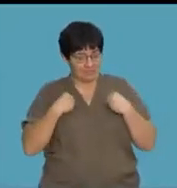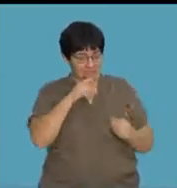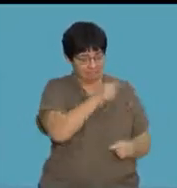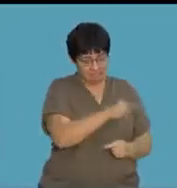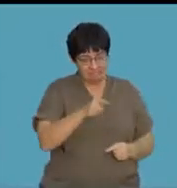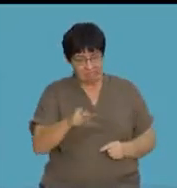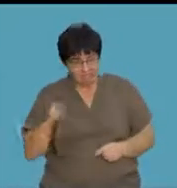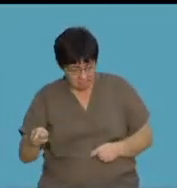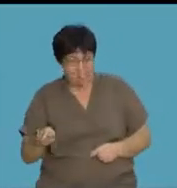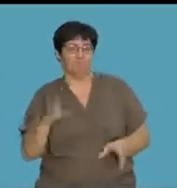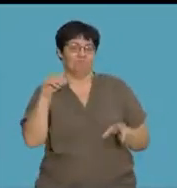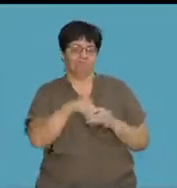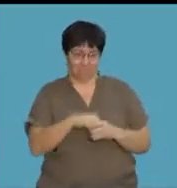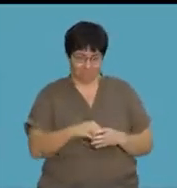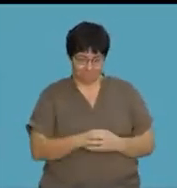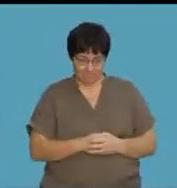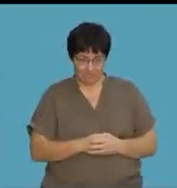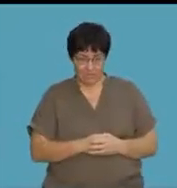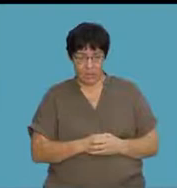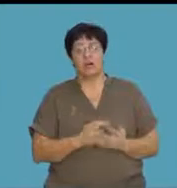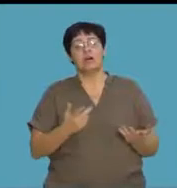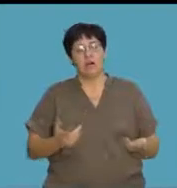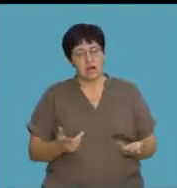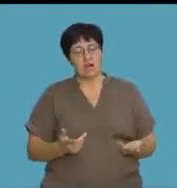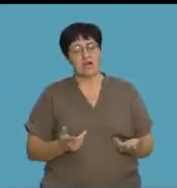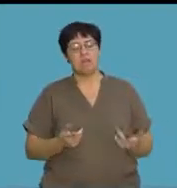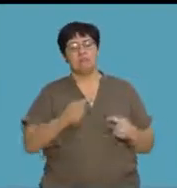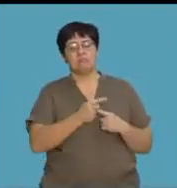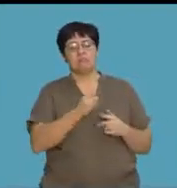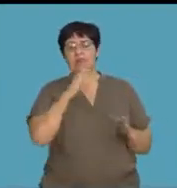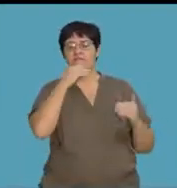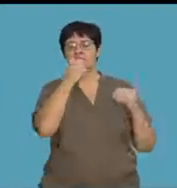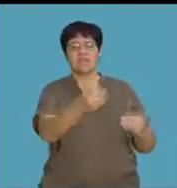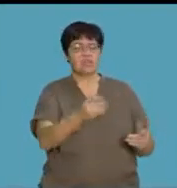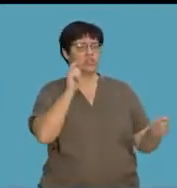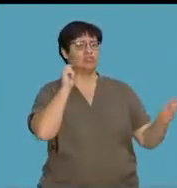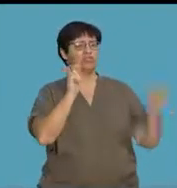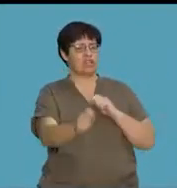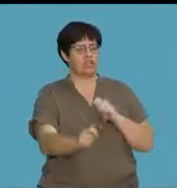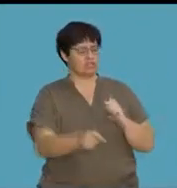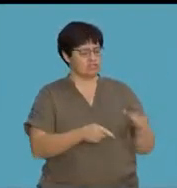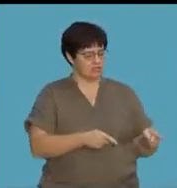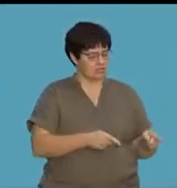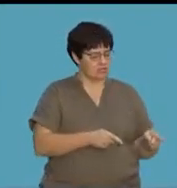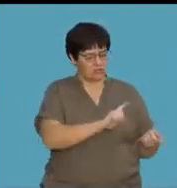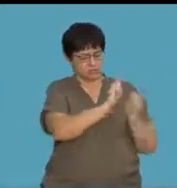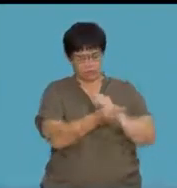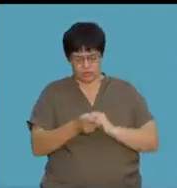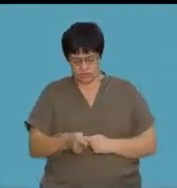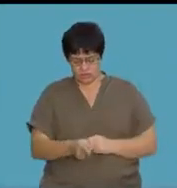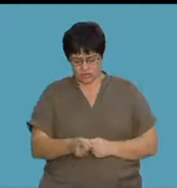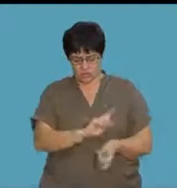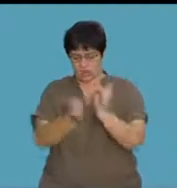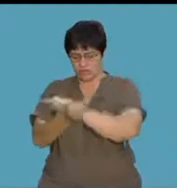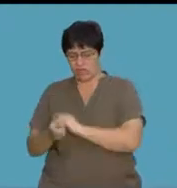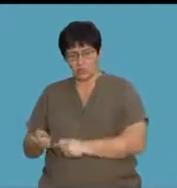explore exactly what exactly happens when a phase changes from one form to another in a